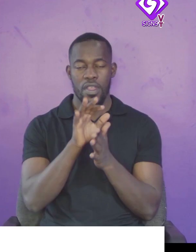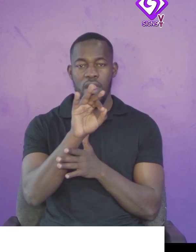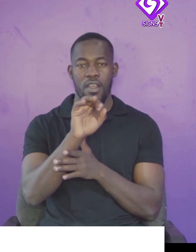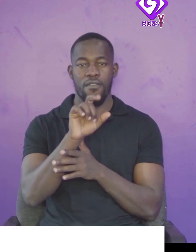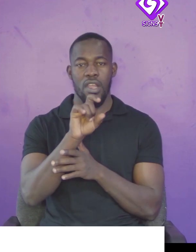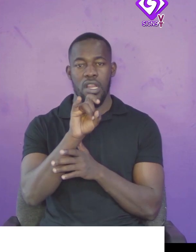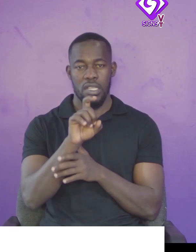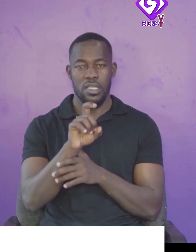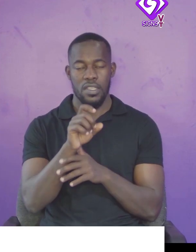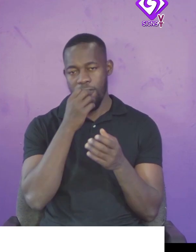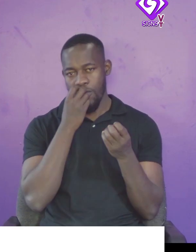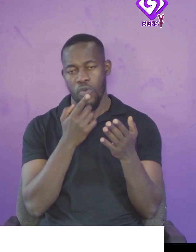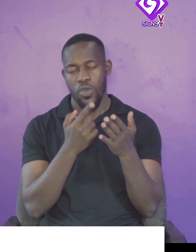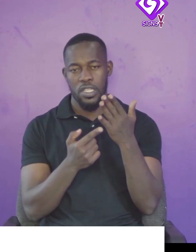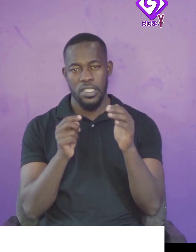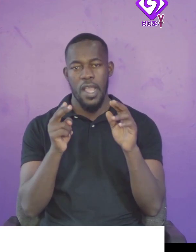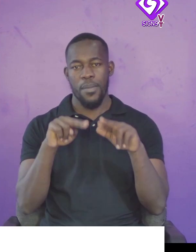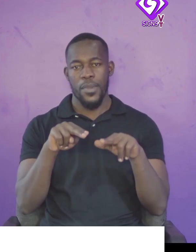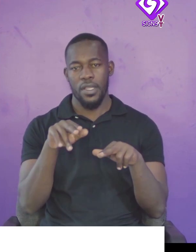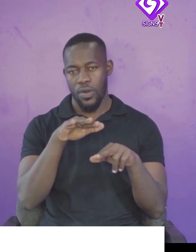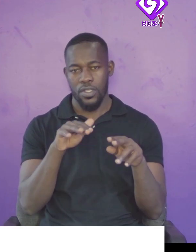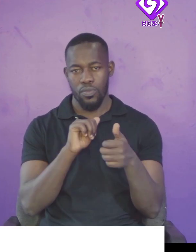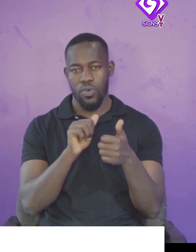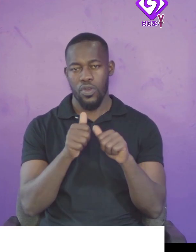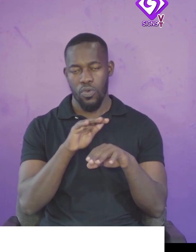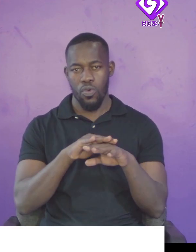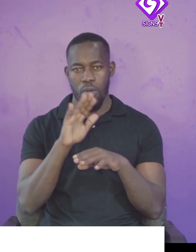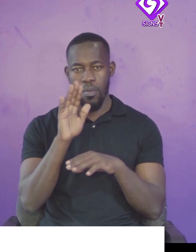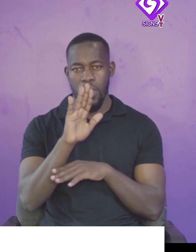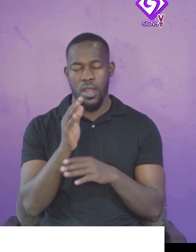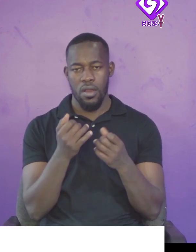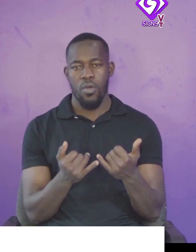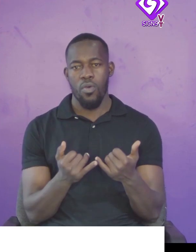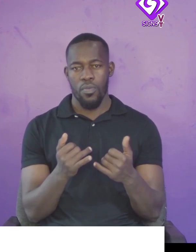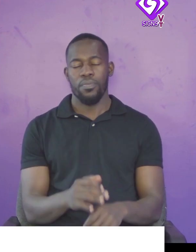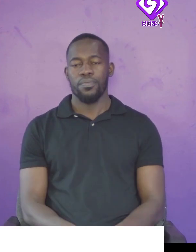to tell you what's happening in the world of sports. Goodbye for now. We'll see you at that time.